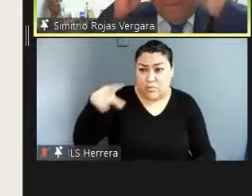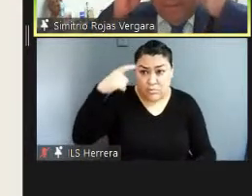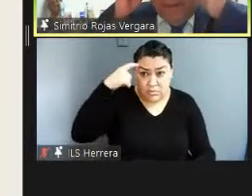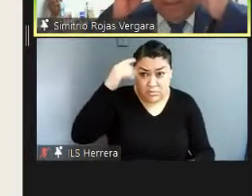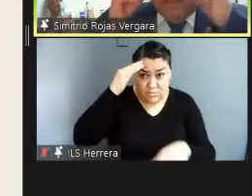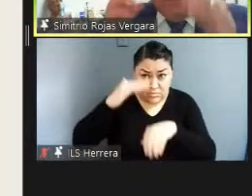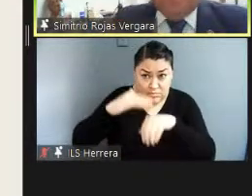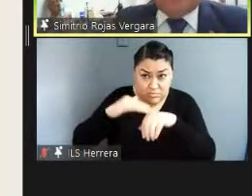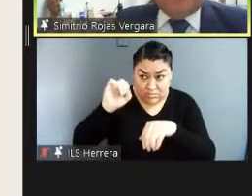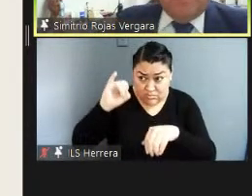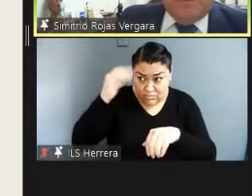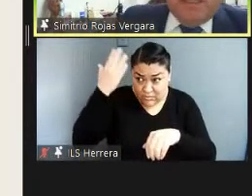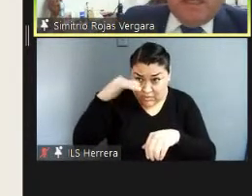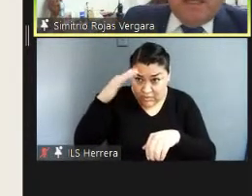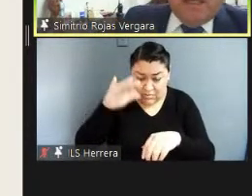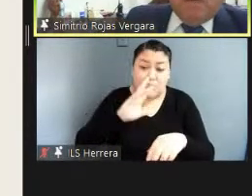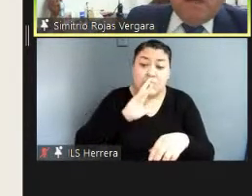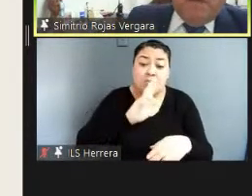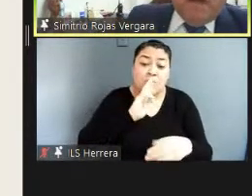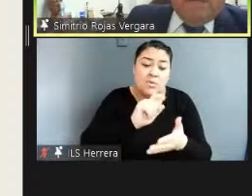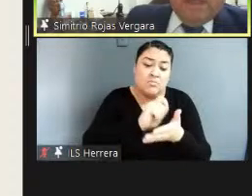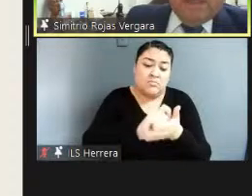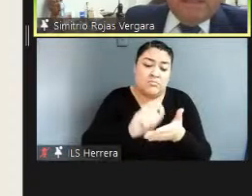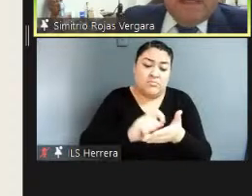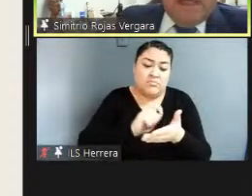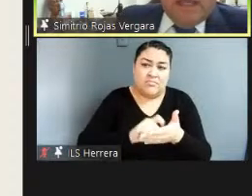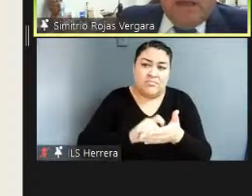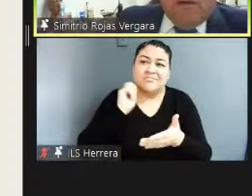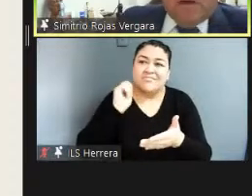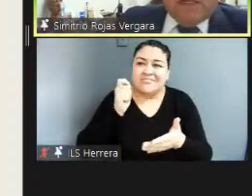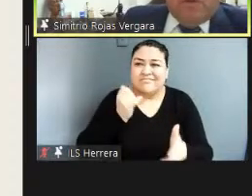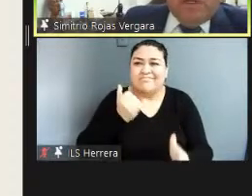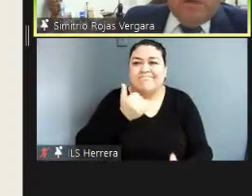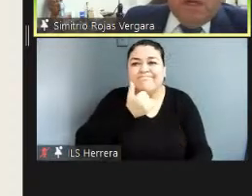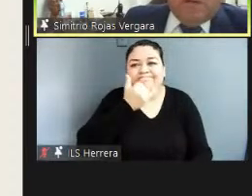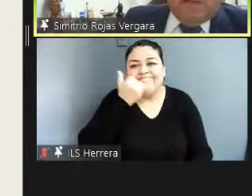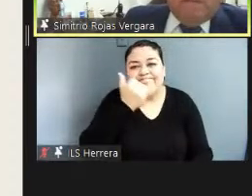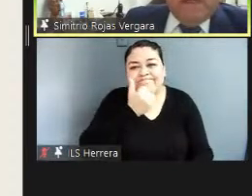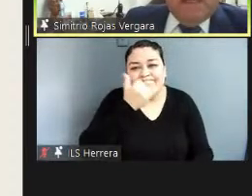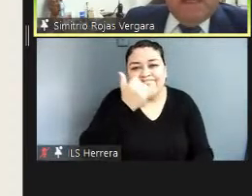If we do this only, then we are using